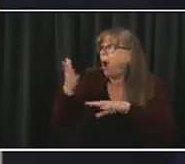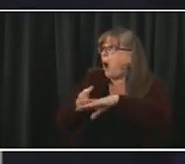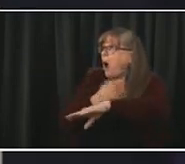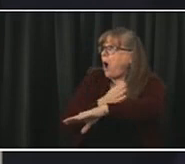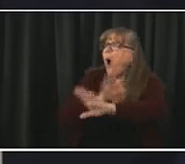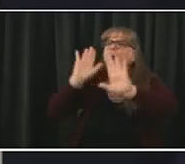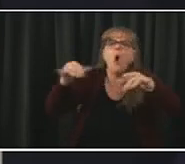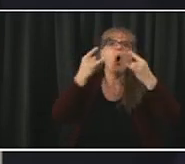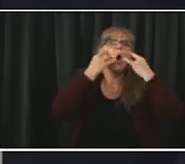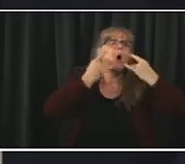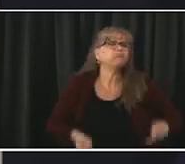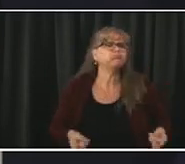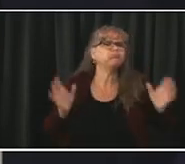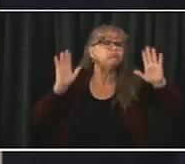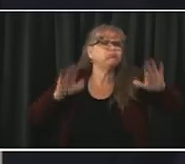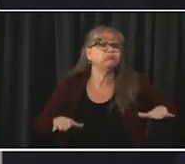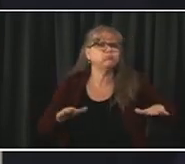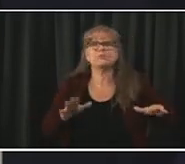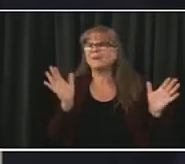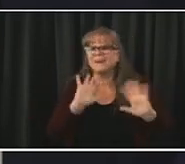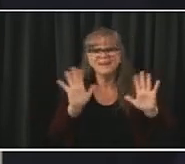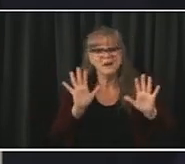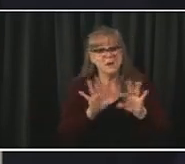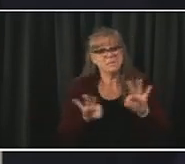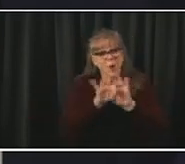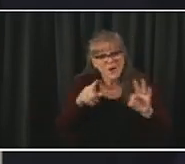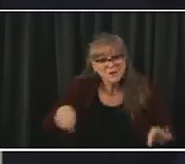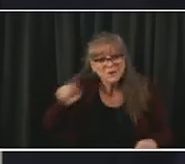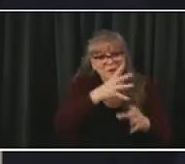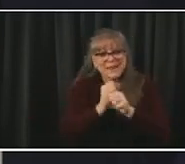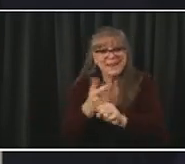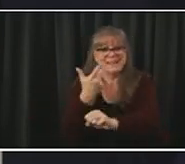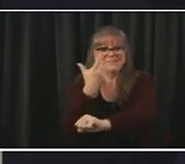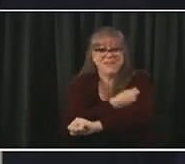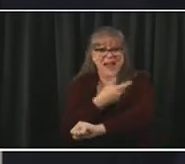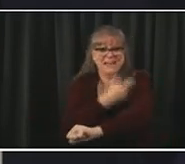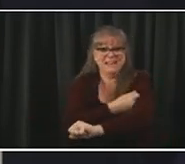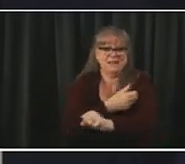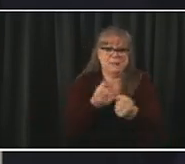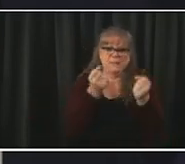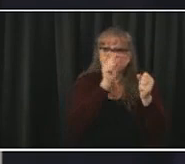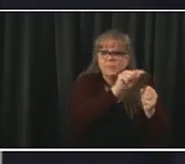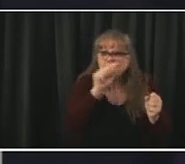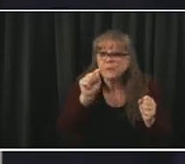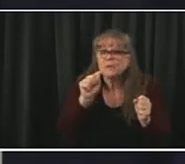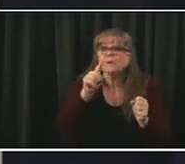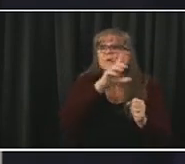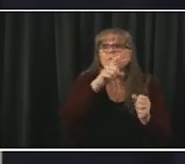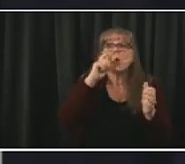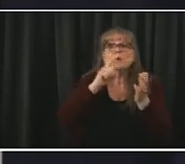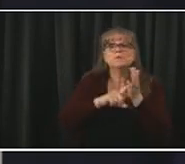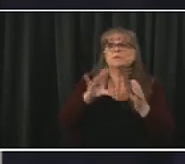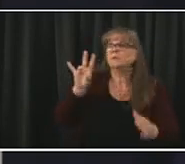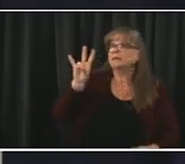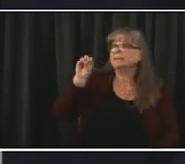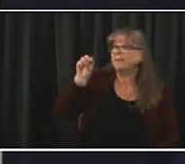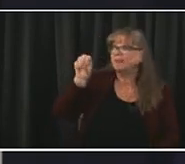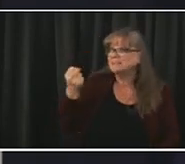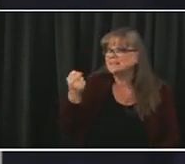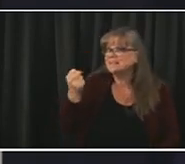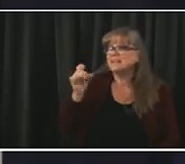are vaccinated. They're going out, and finally, people in their 70s and 80s are able to be out without fear once the vaccine takes